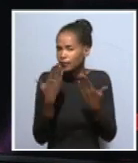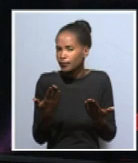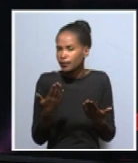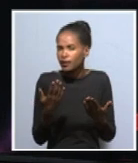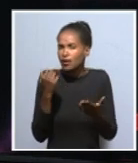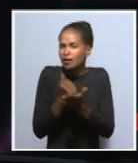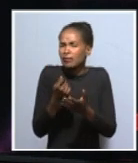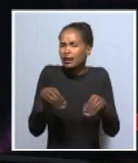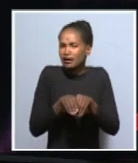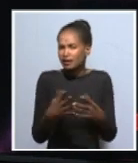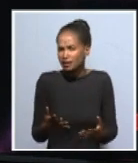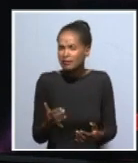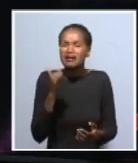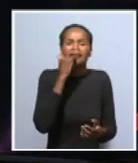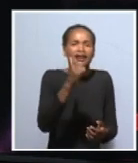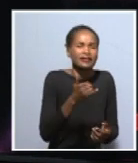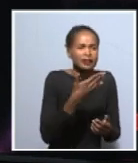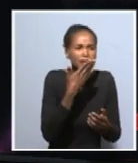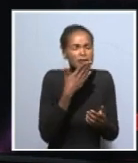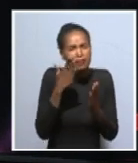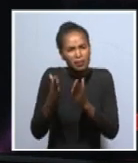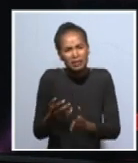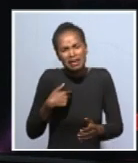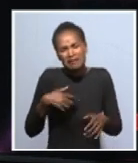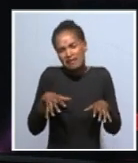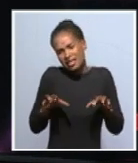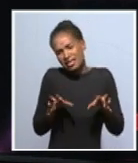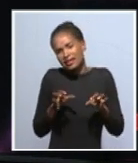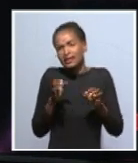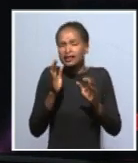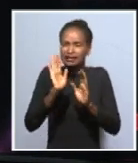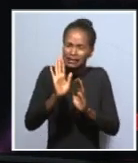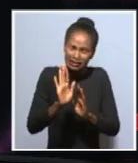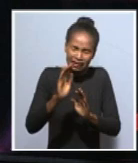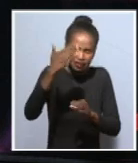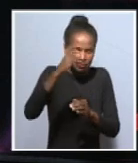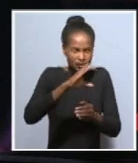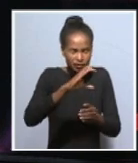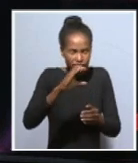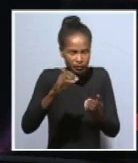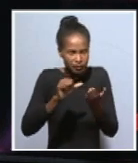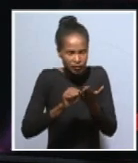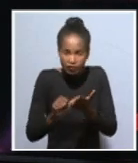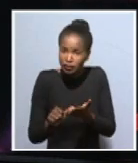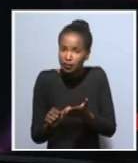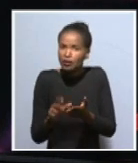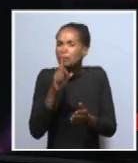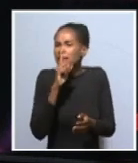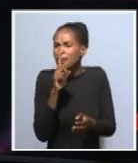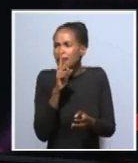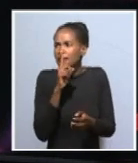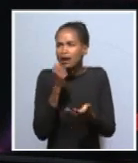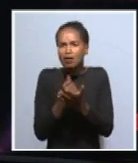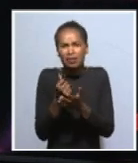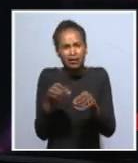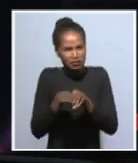Sometimes no arrangements are made. So you have persistent default over many years. Then obviously you do have then to